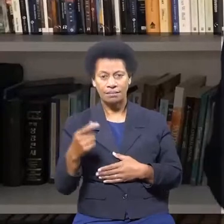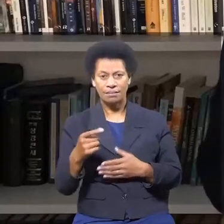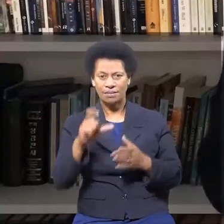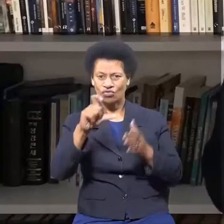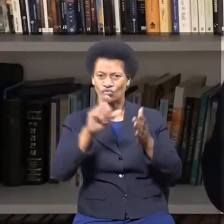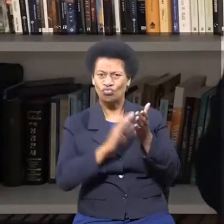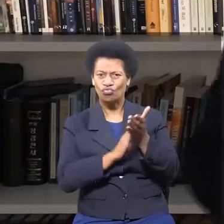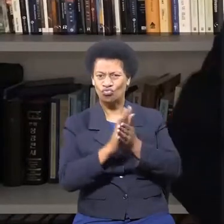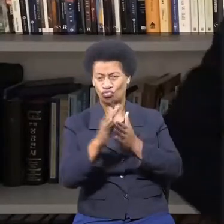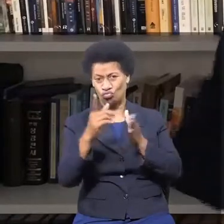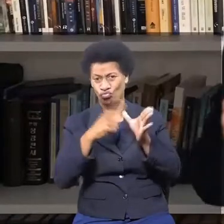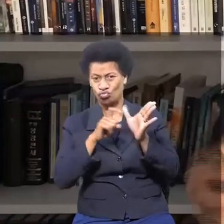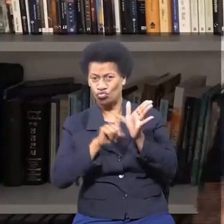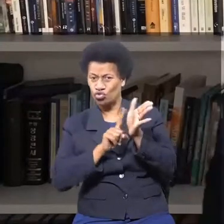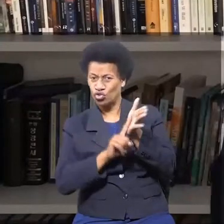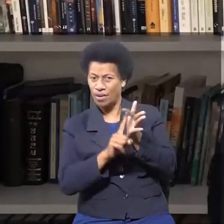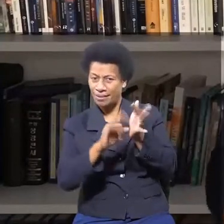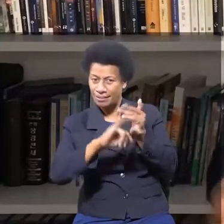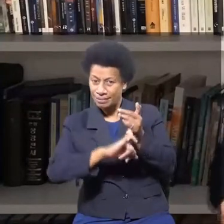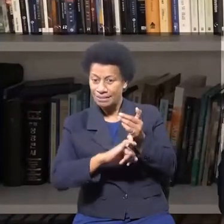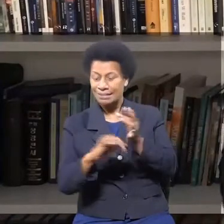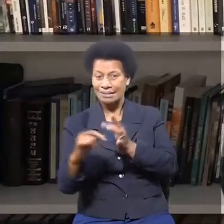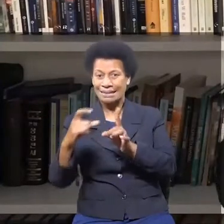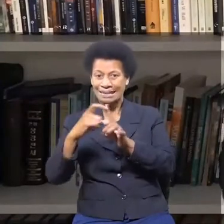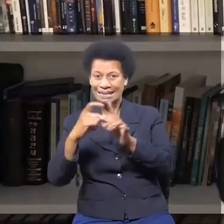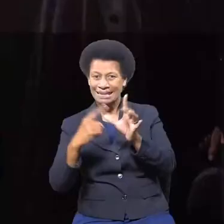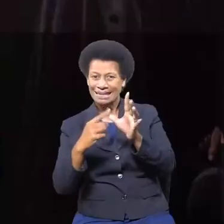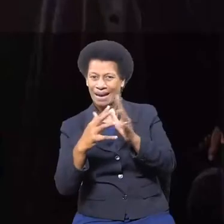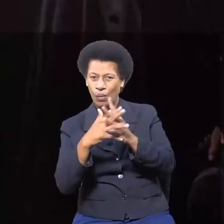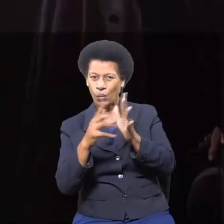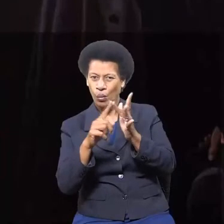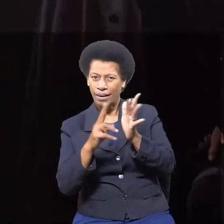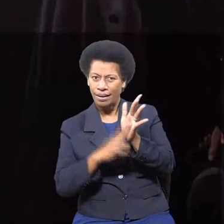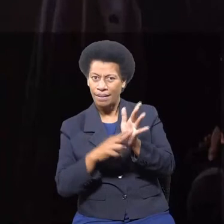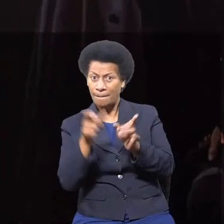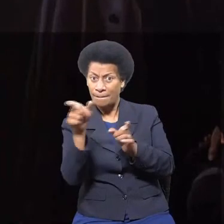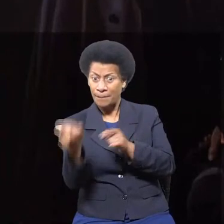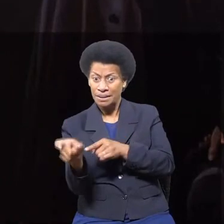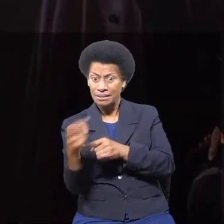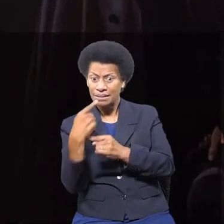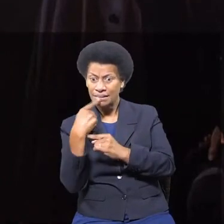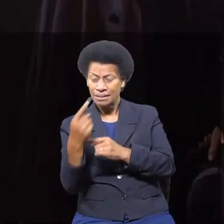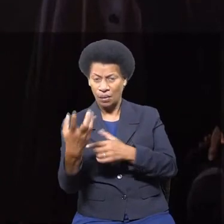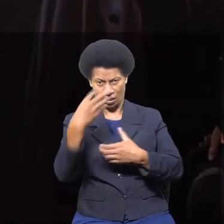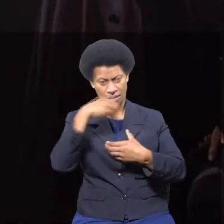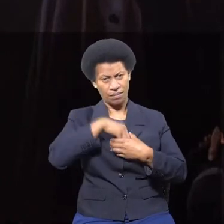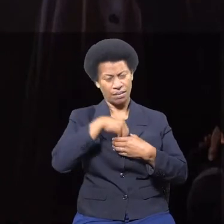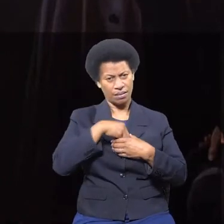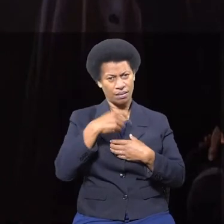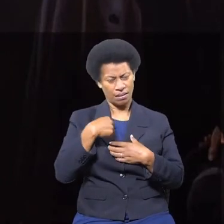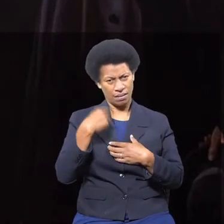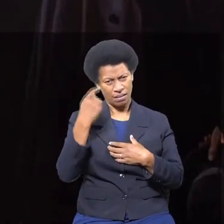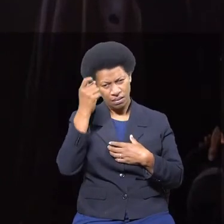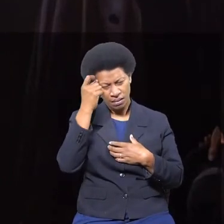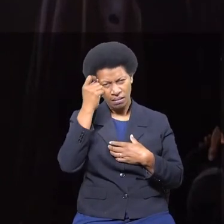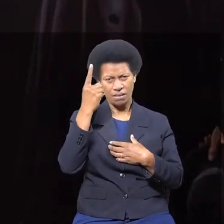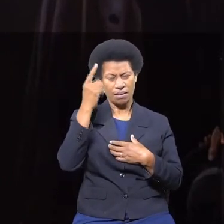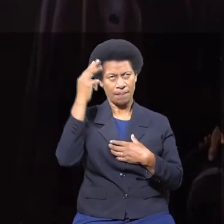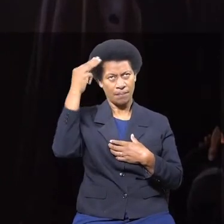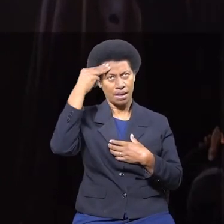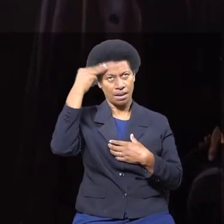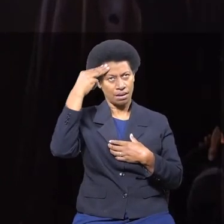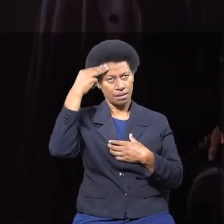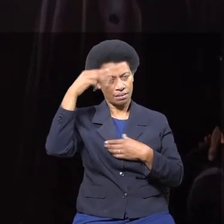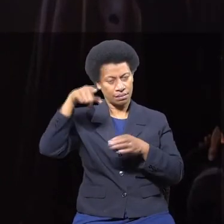Darwin himself had this incredible doubt. He says, "But then with me, the horrid doubt always arises with whether the convictions